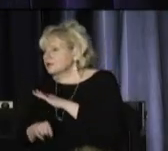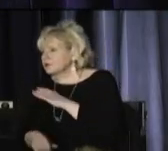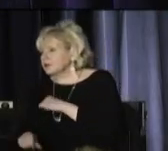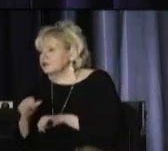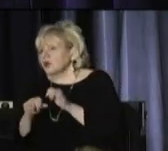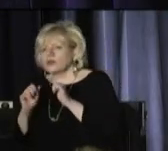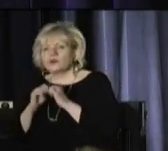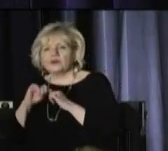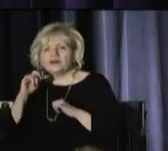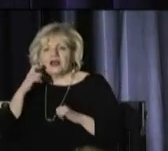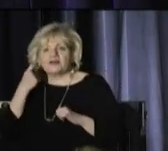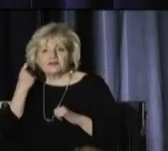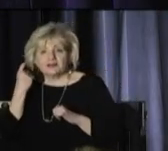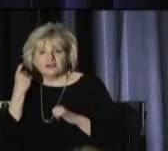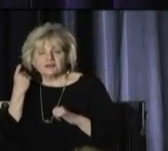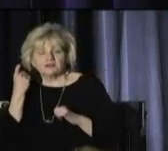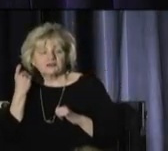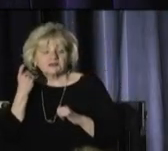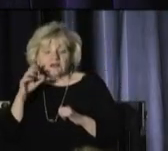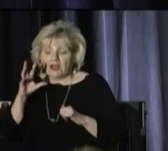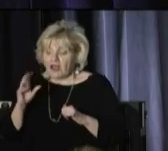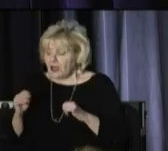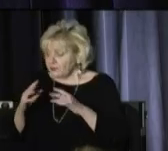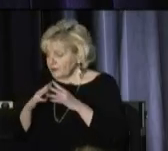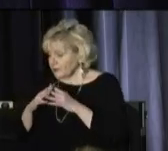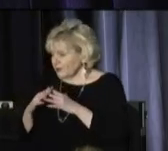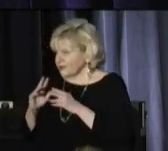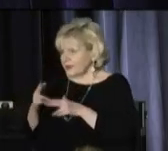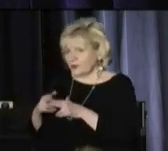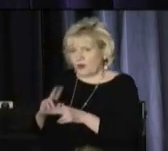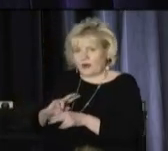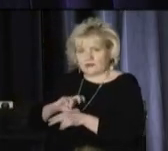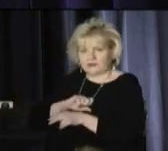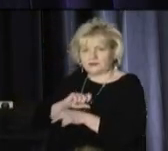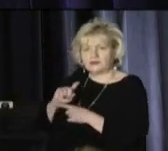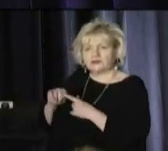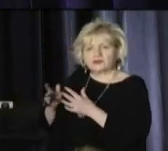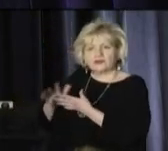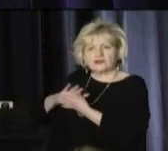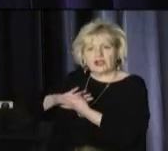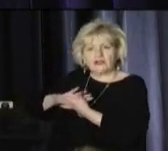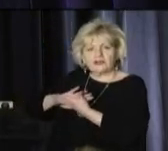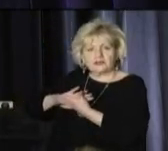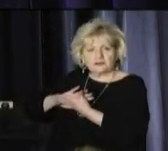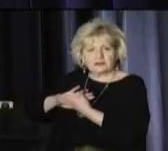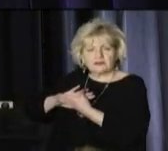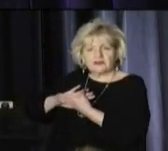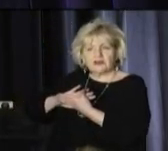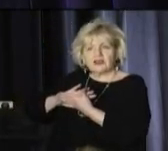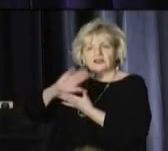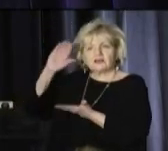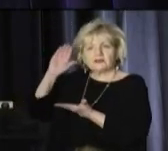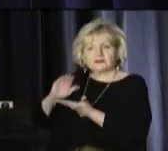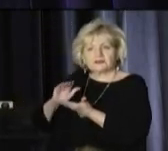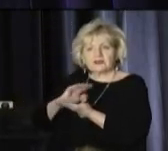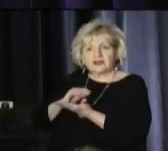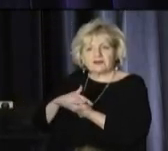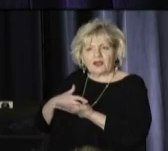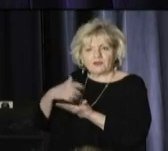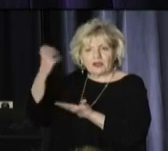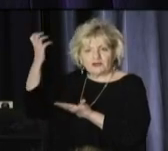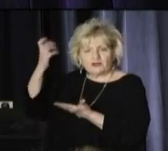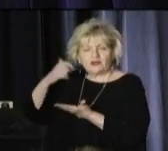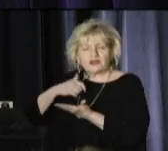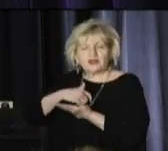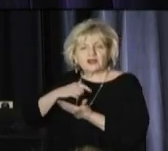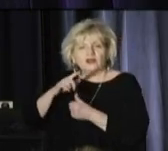envy. African Americans, they called us to shave the spikes off our rage. I escaped to the long